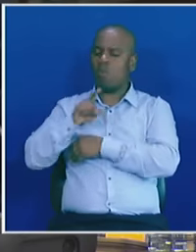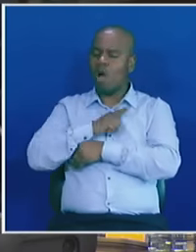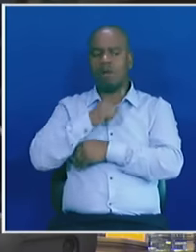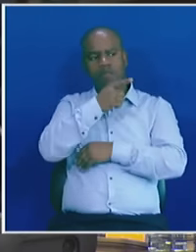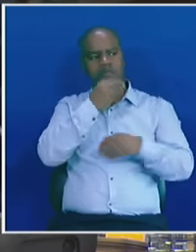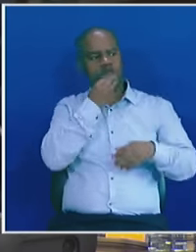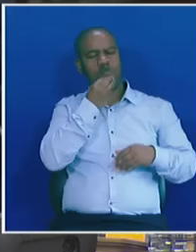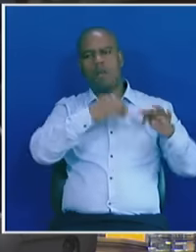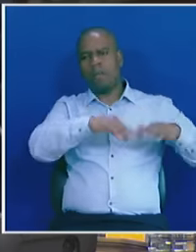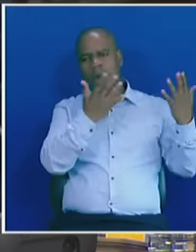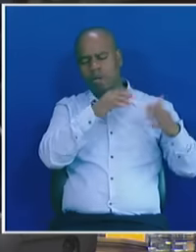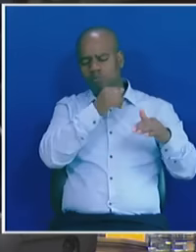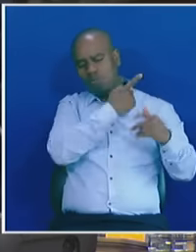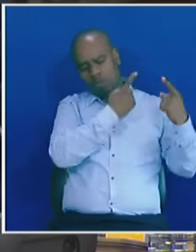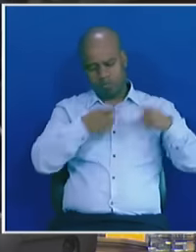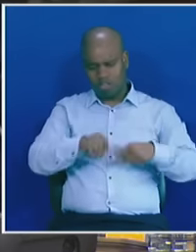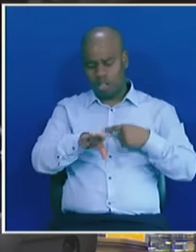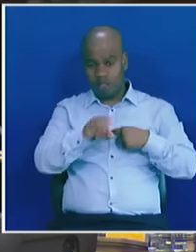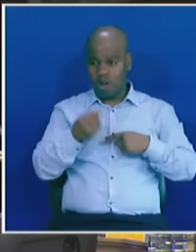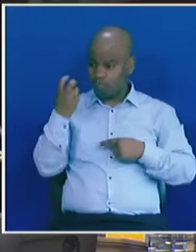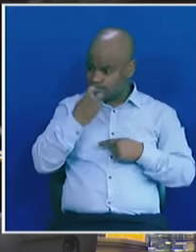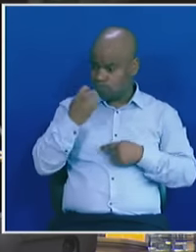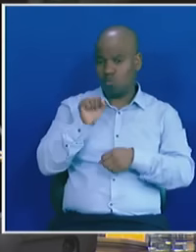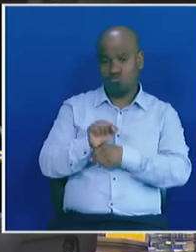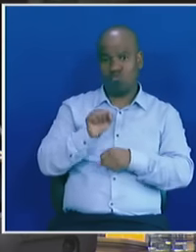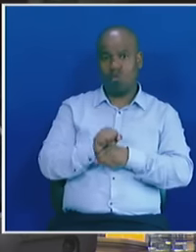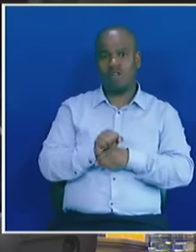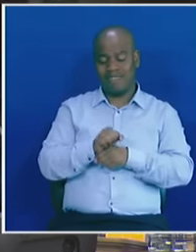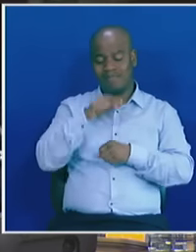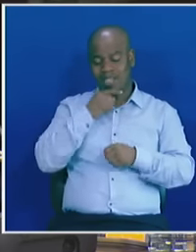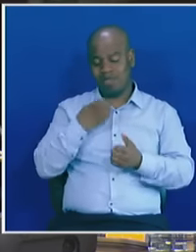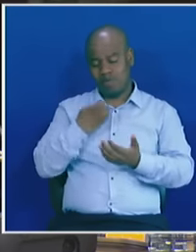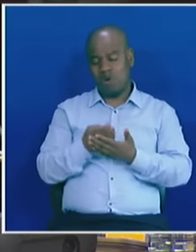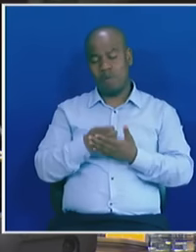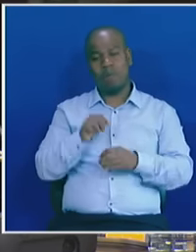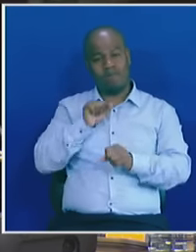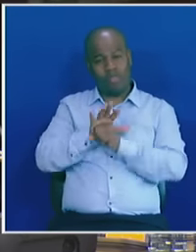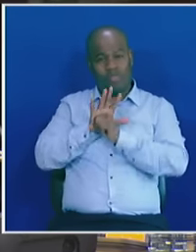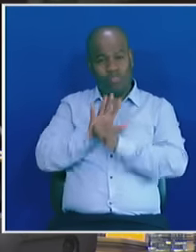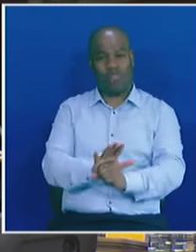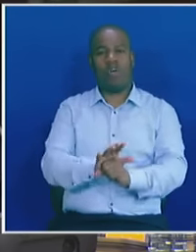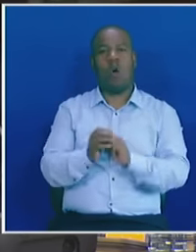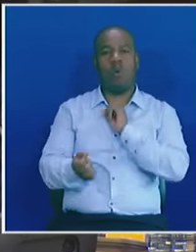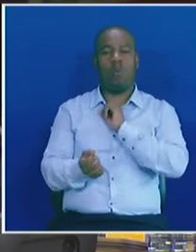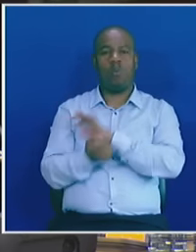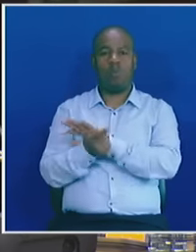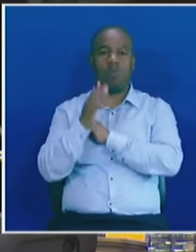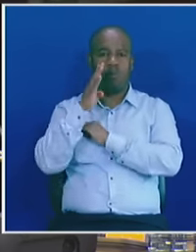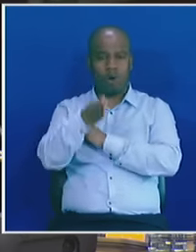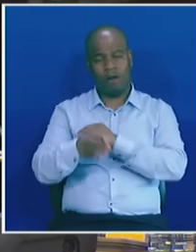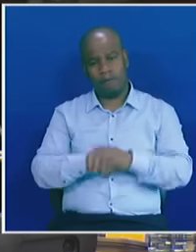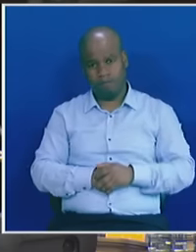predicted food shortage and to find jobs. This will put our own economy under tremendous strain because we experience a